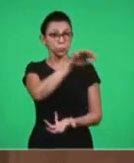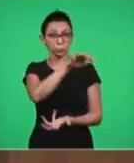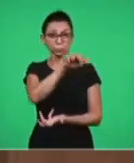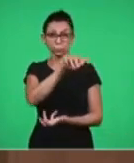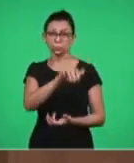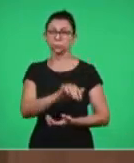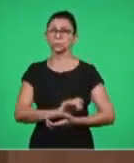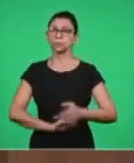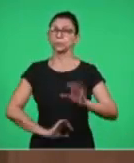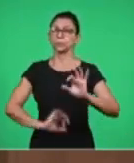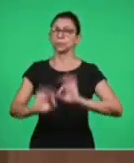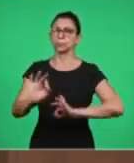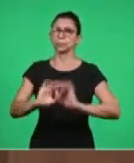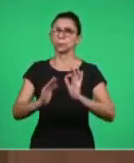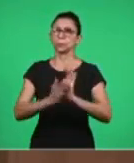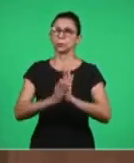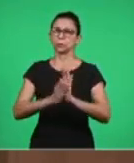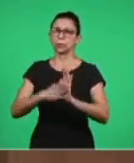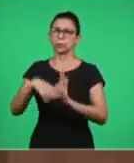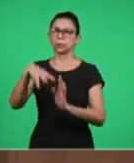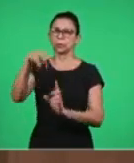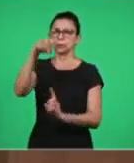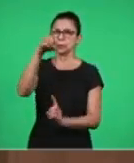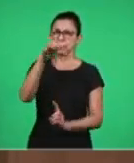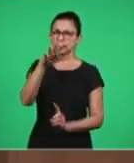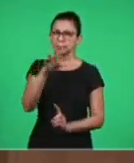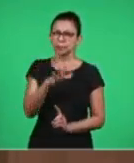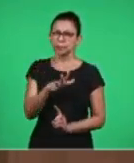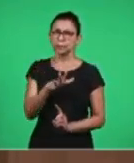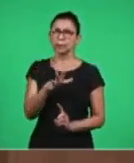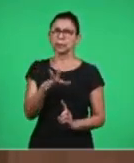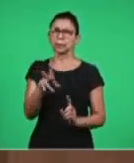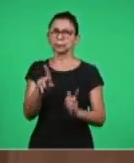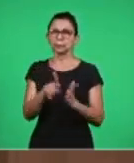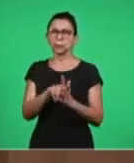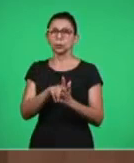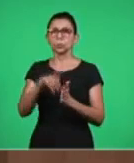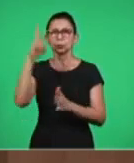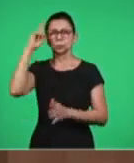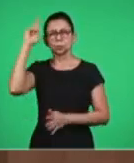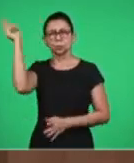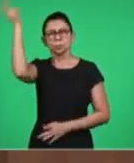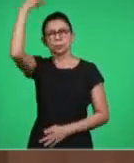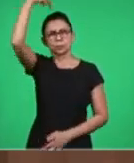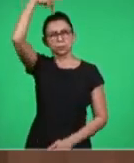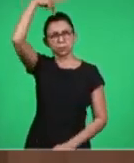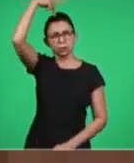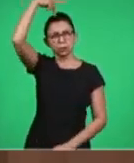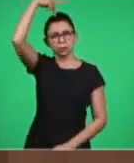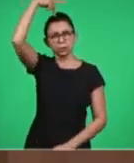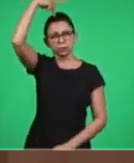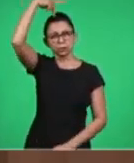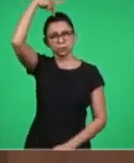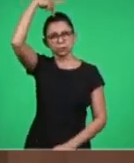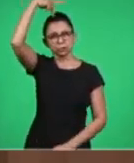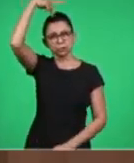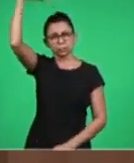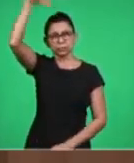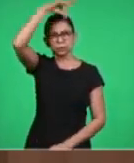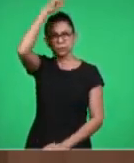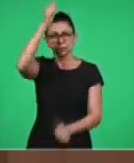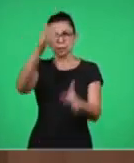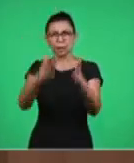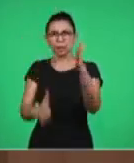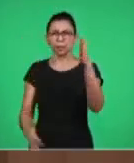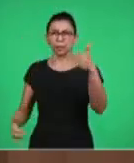project of the grace, the church of the Pentecost, is coming to an end.